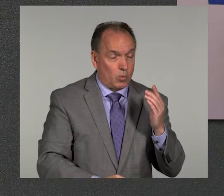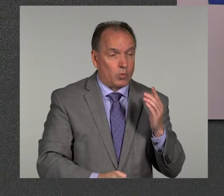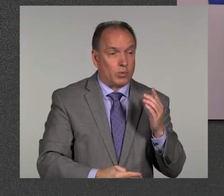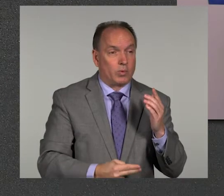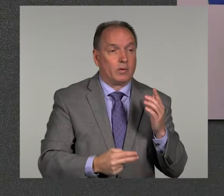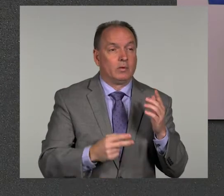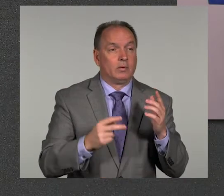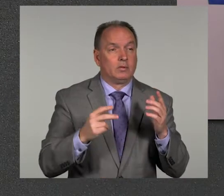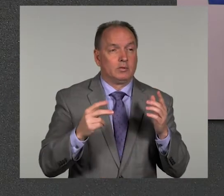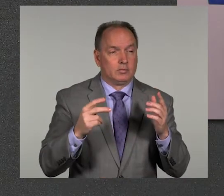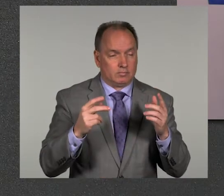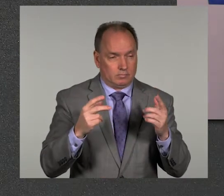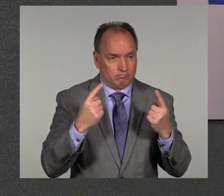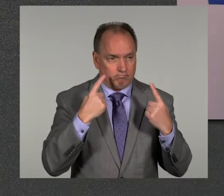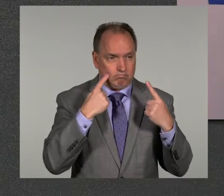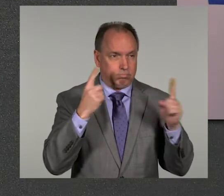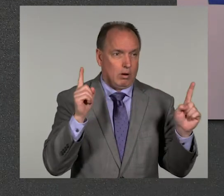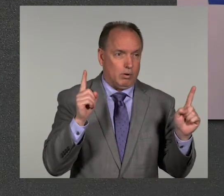sides of his ear.